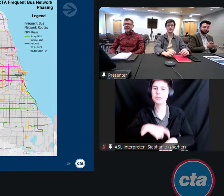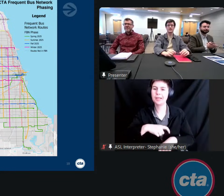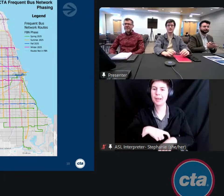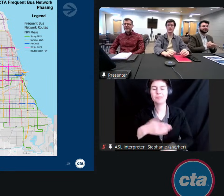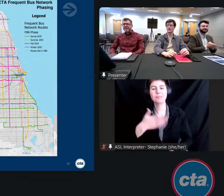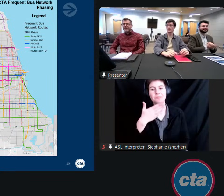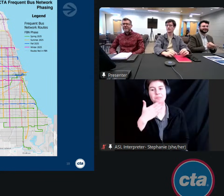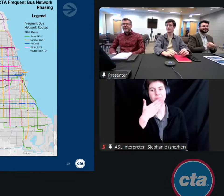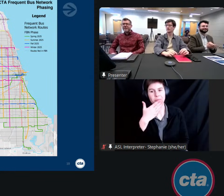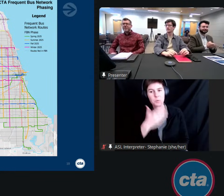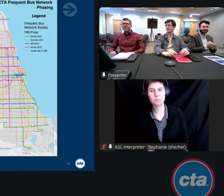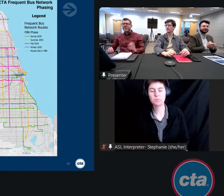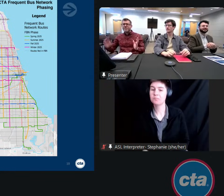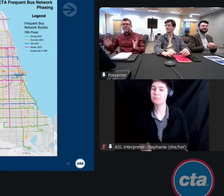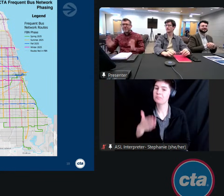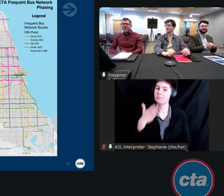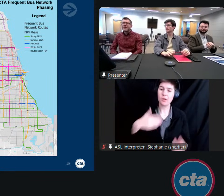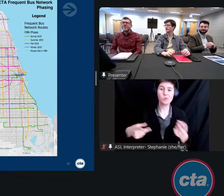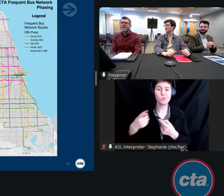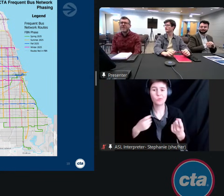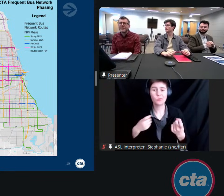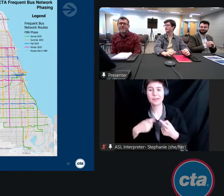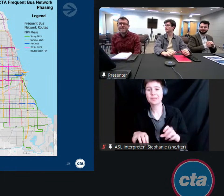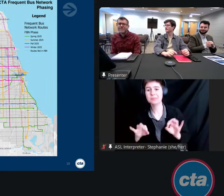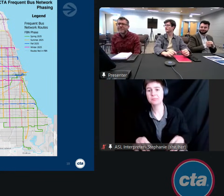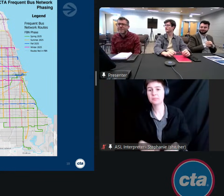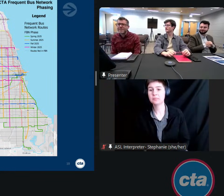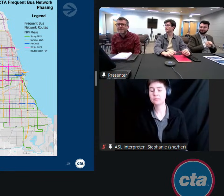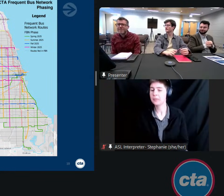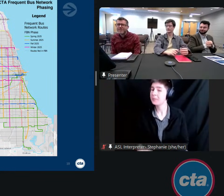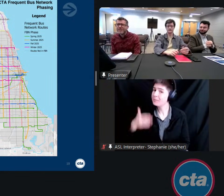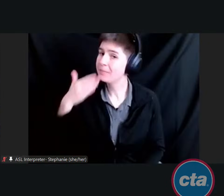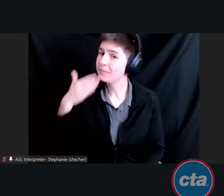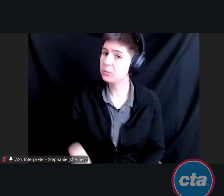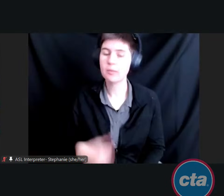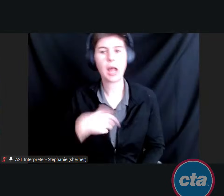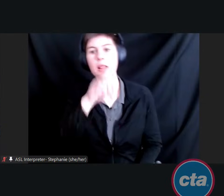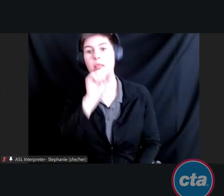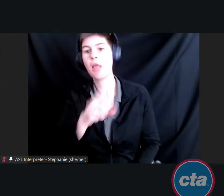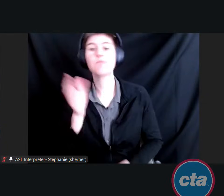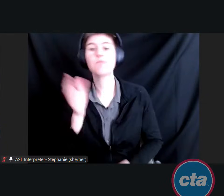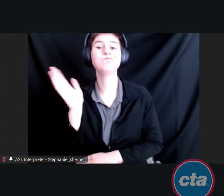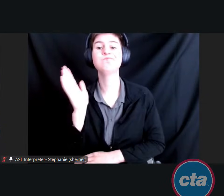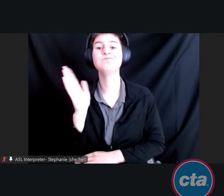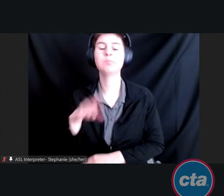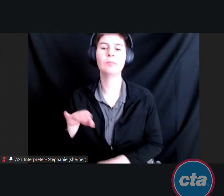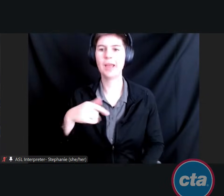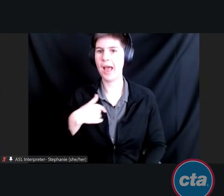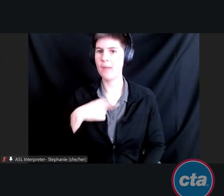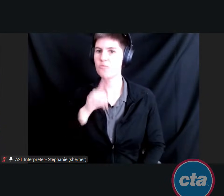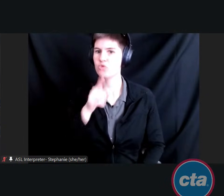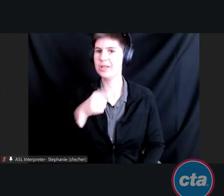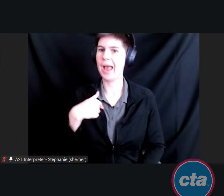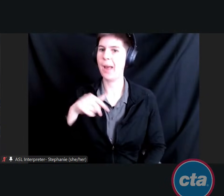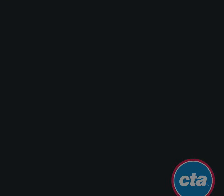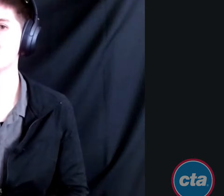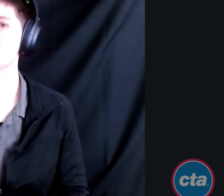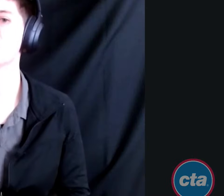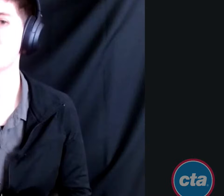Yeah, thanks. And appreciate you. I love talking, and I'm definitely a bus and transit nerd. So if you have further